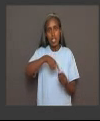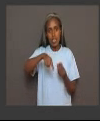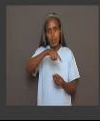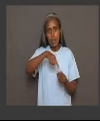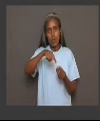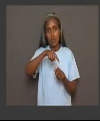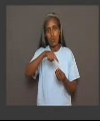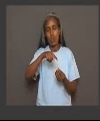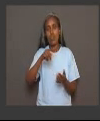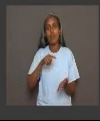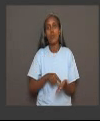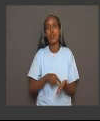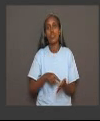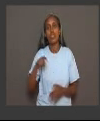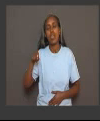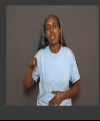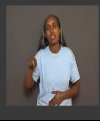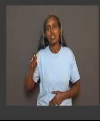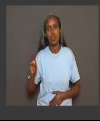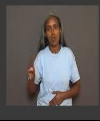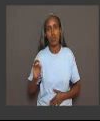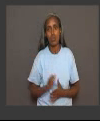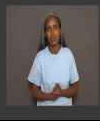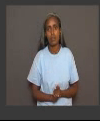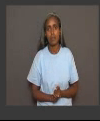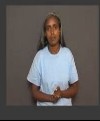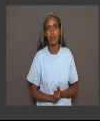of a point x naught.